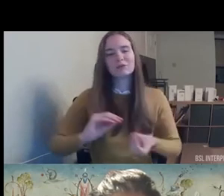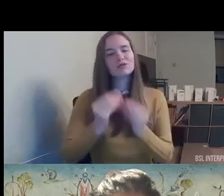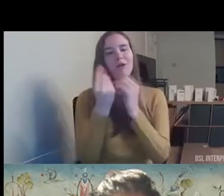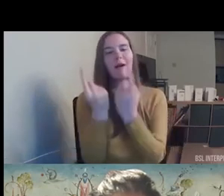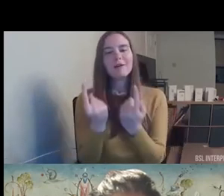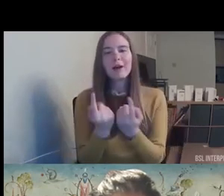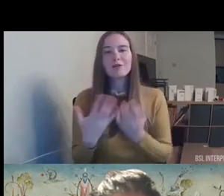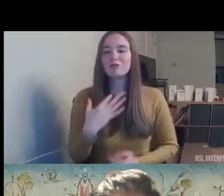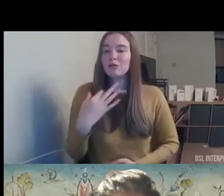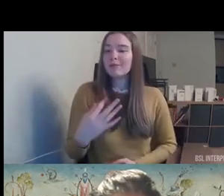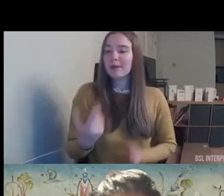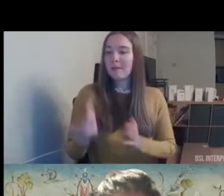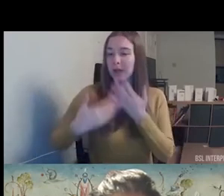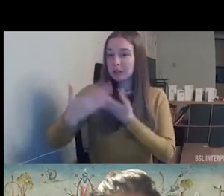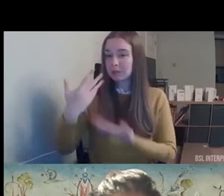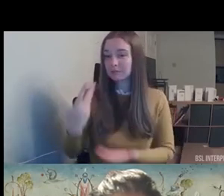past. Yeah.